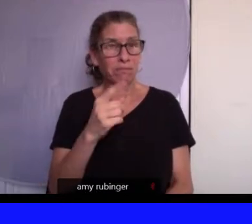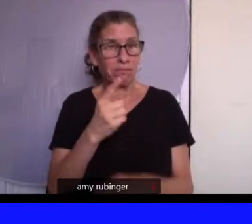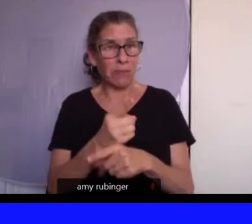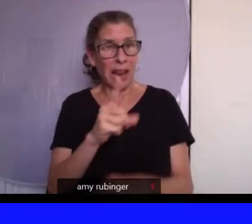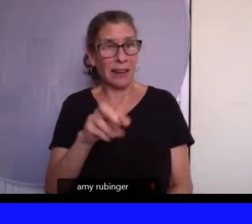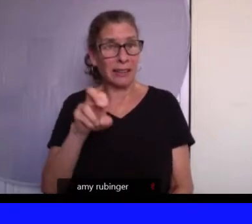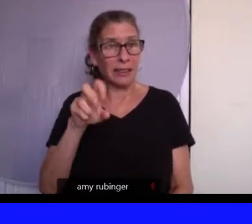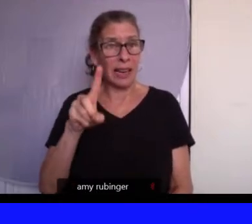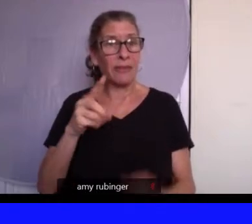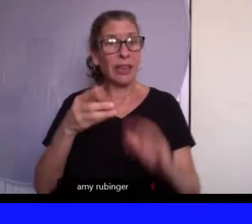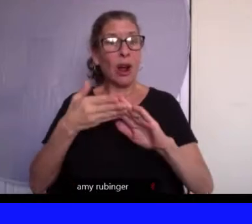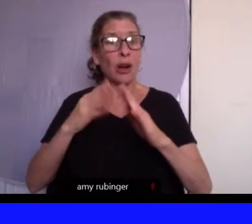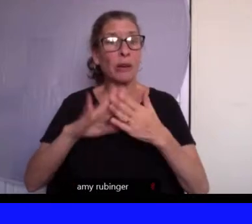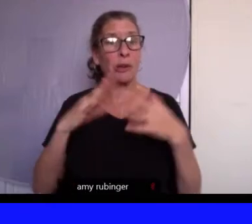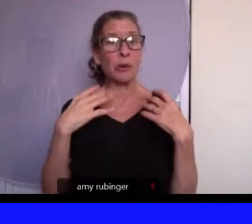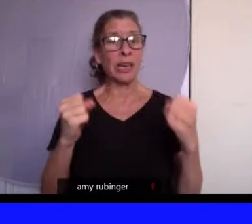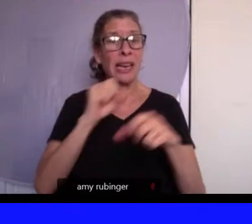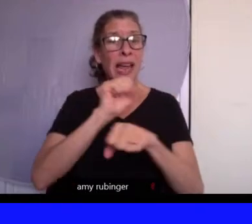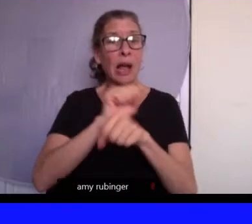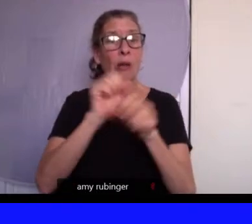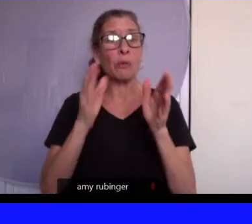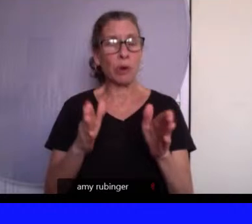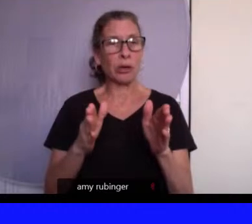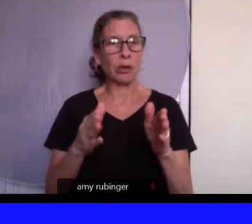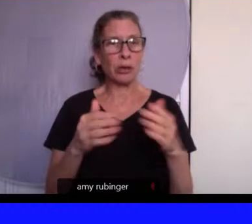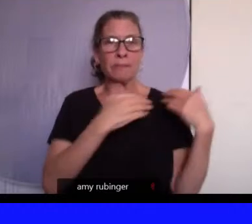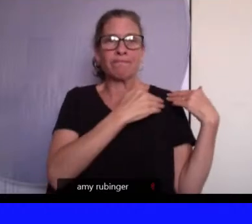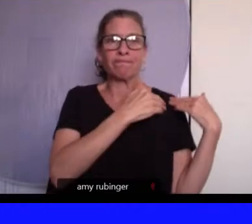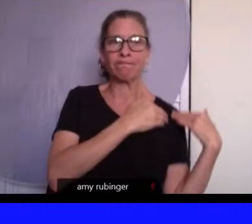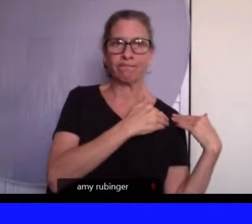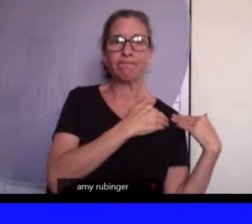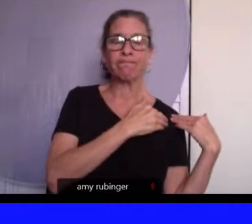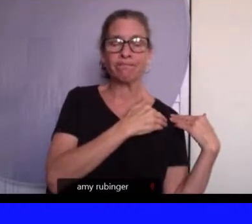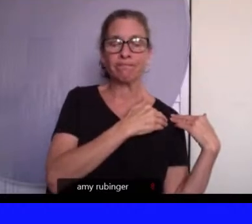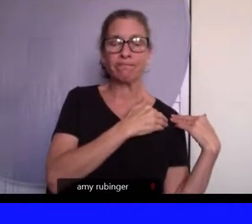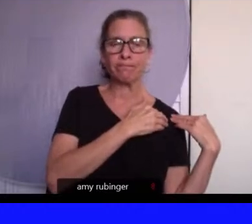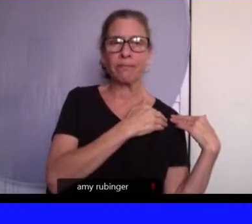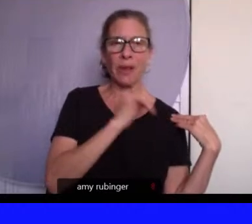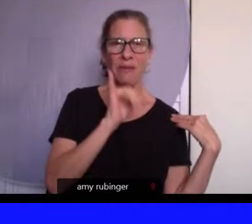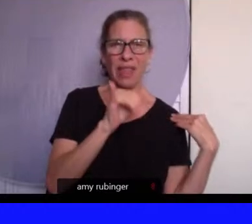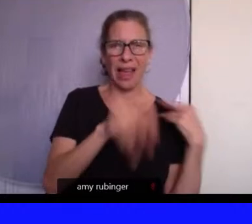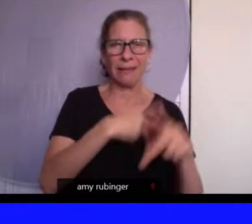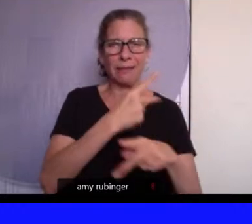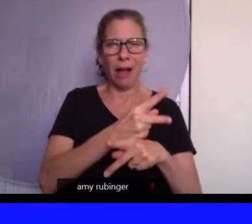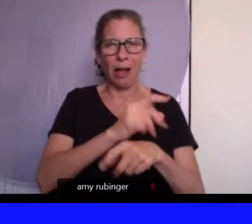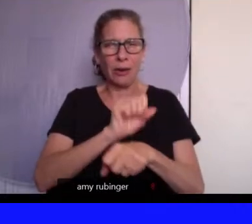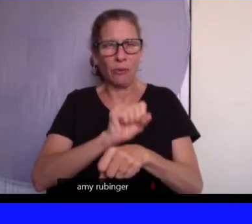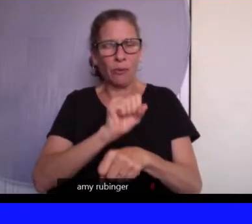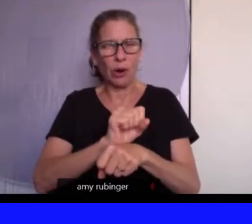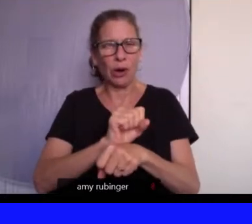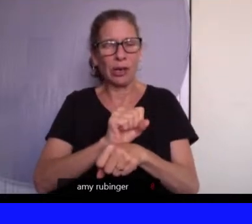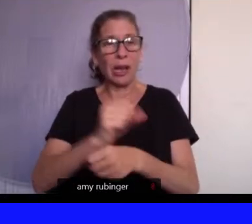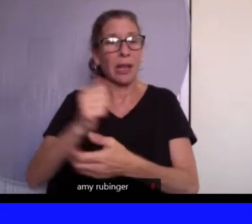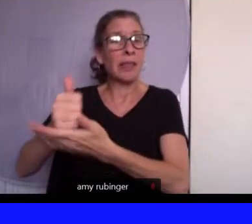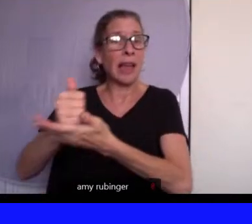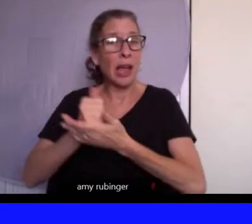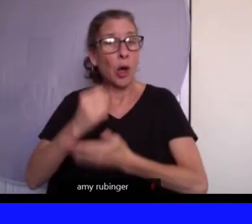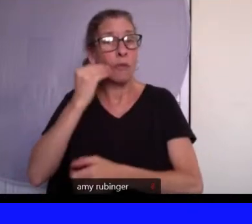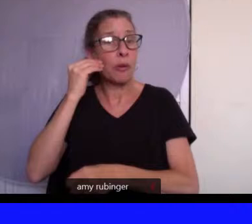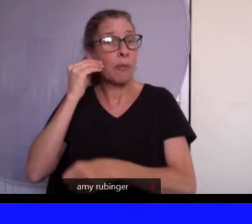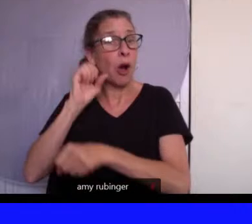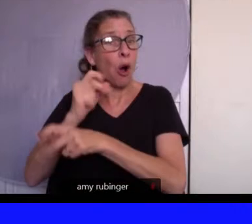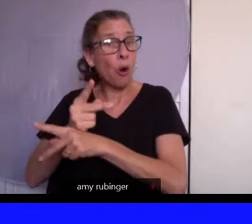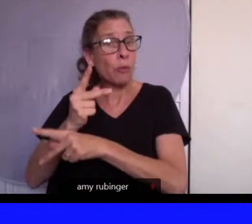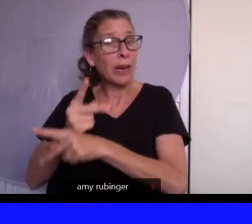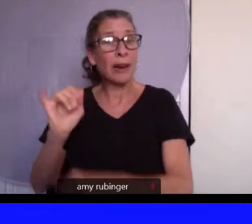then the next day, how are things going? So the pharmacist giving you a hard time, and then somehow they have a report of